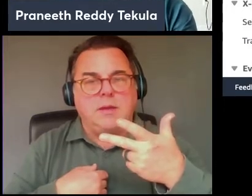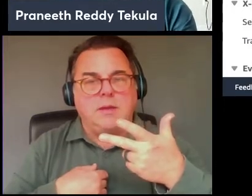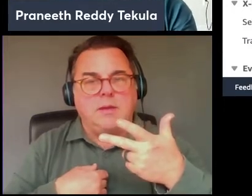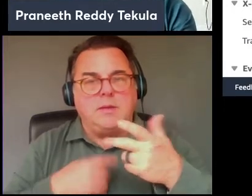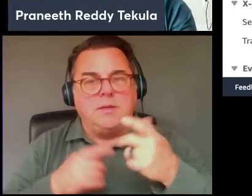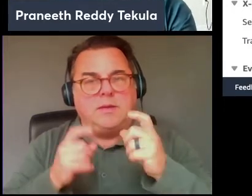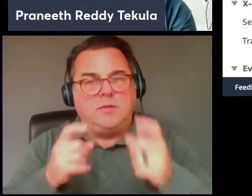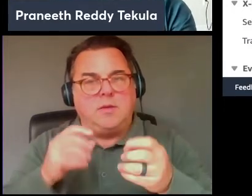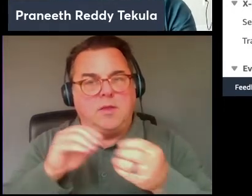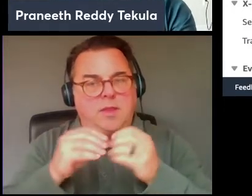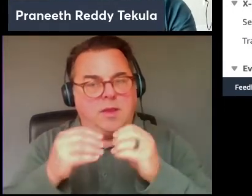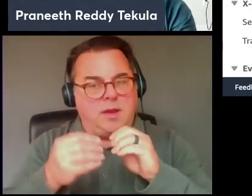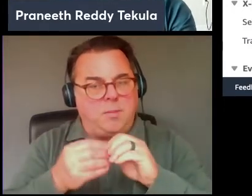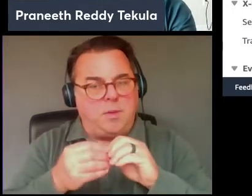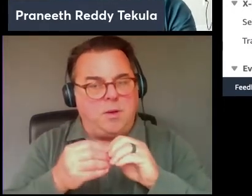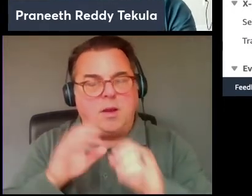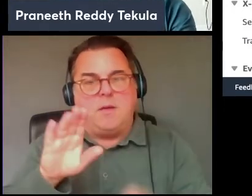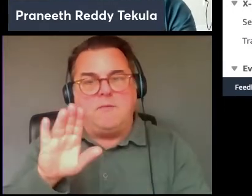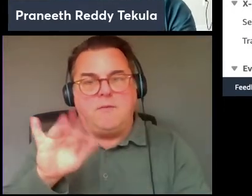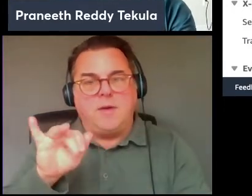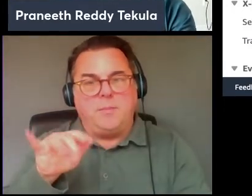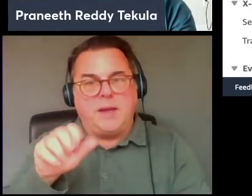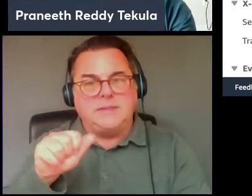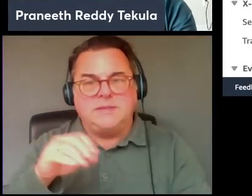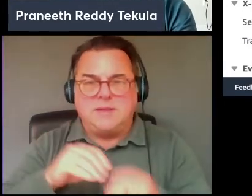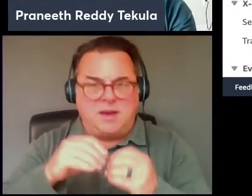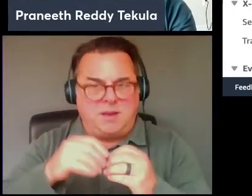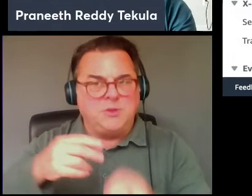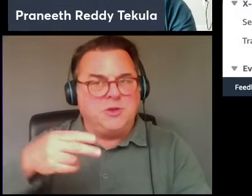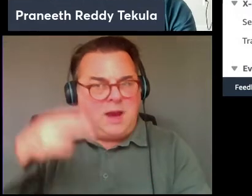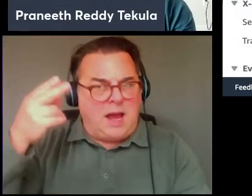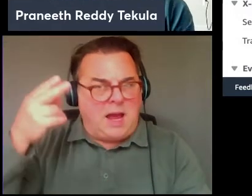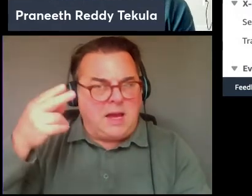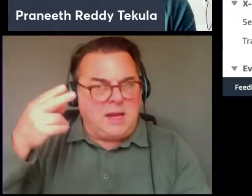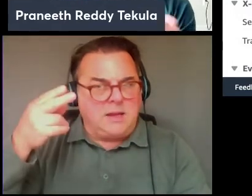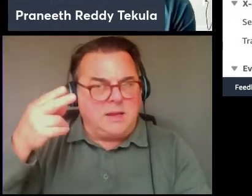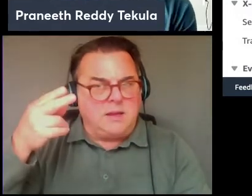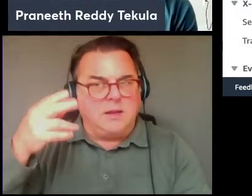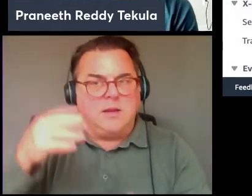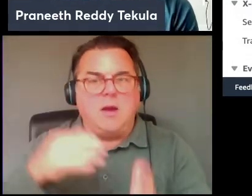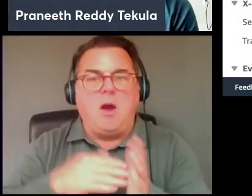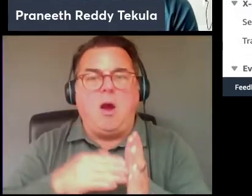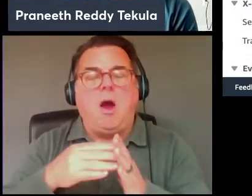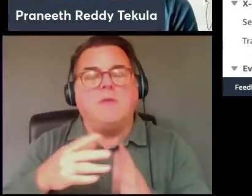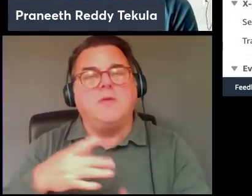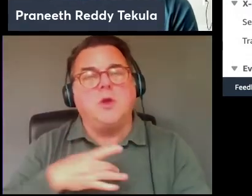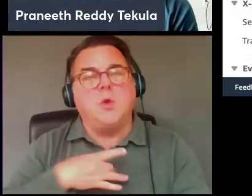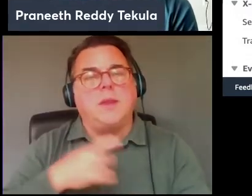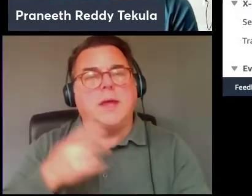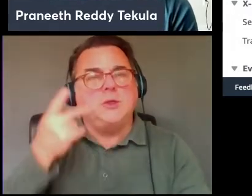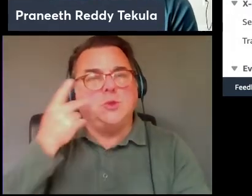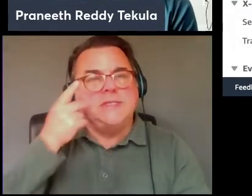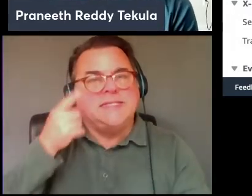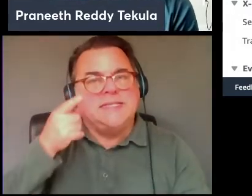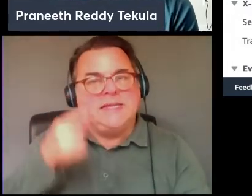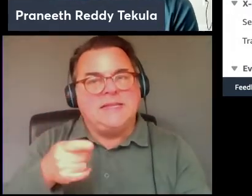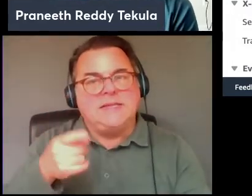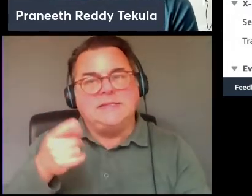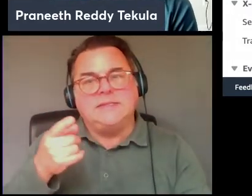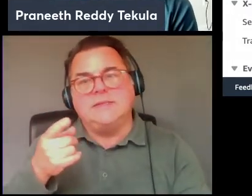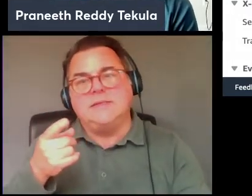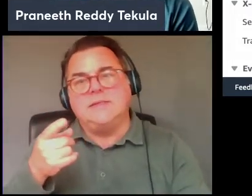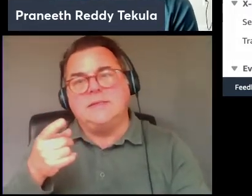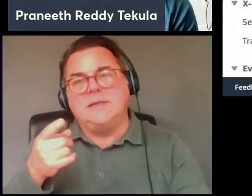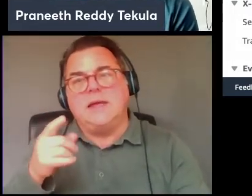number of bytes, and the number is pretty high. And often you would like to see this in either megabytes